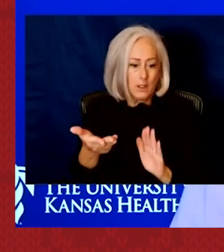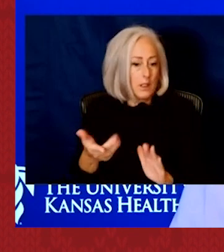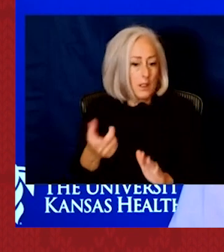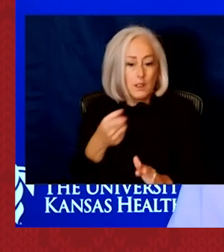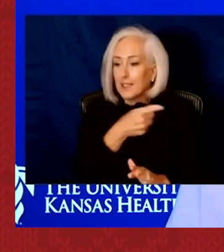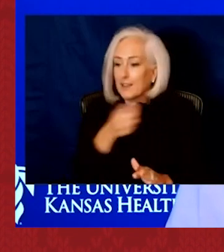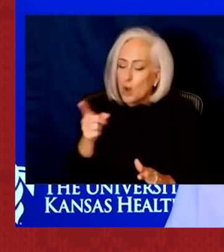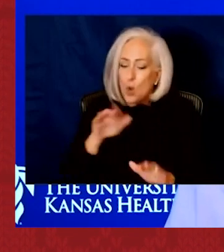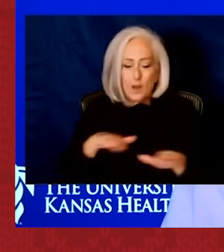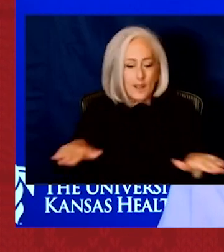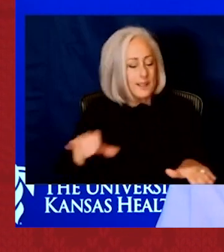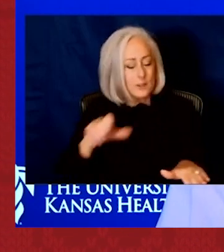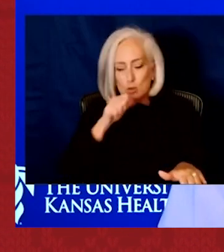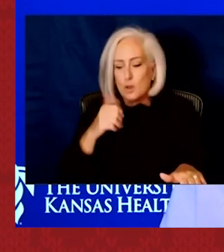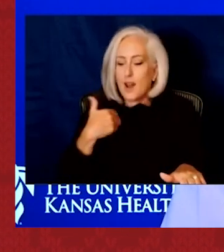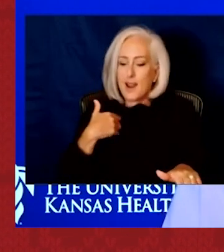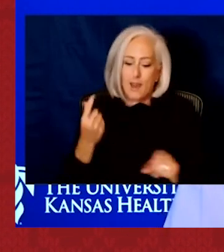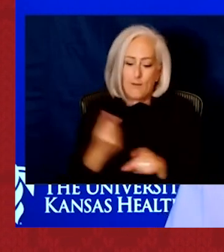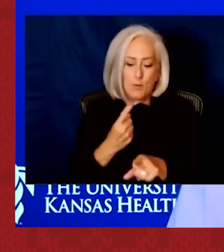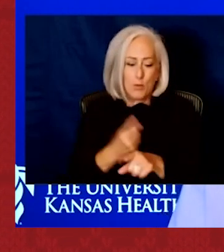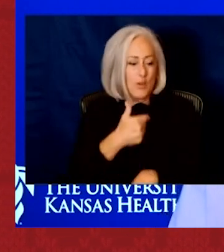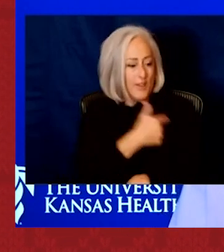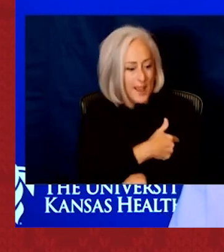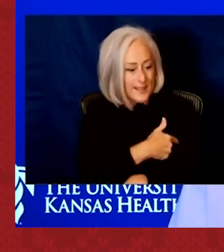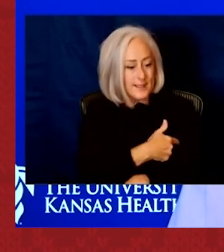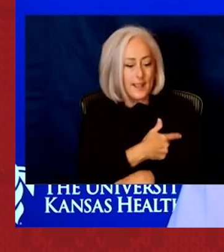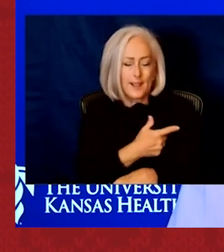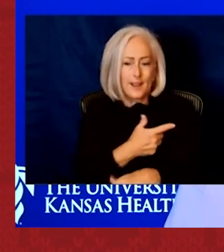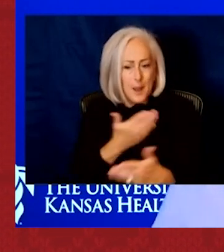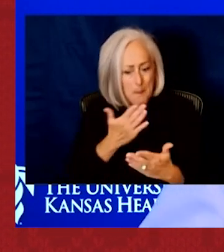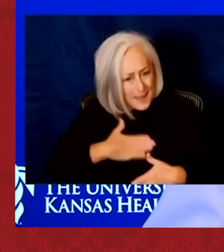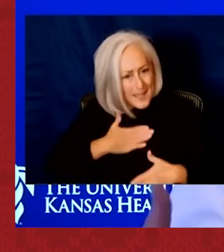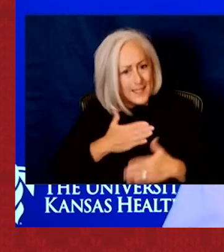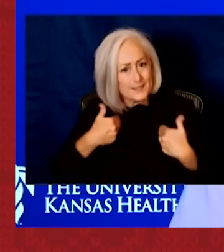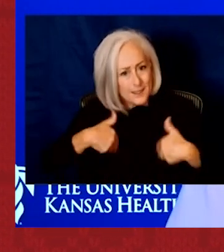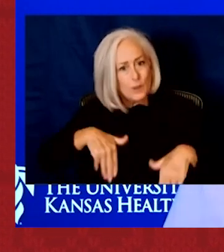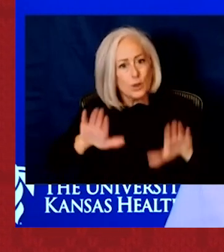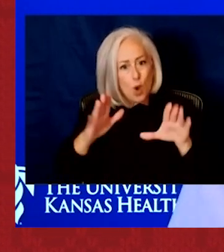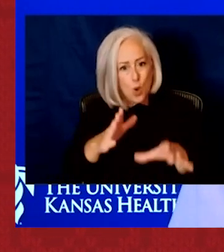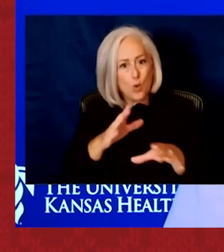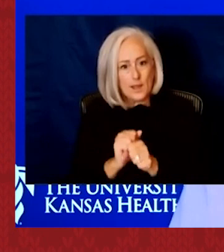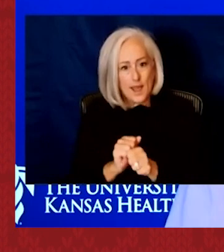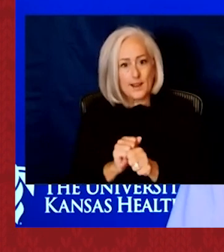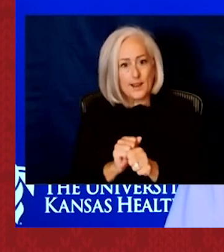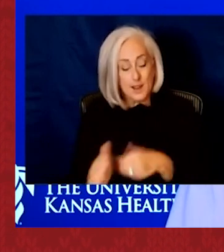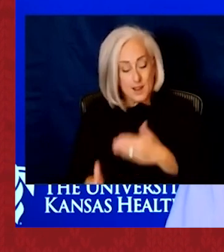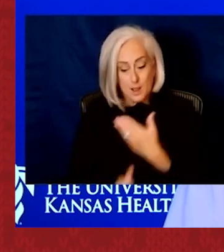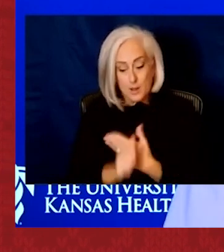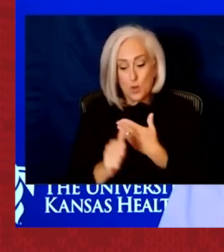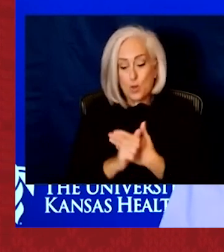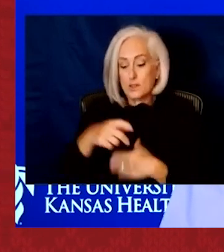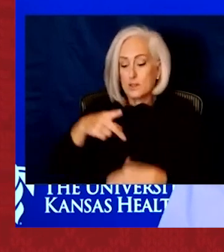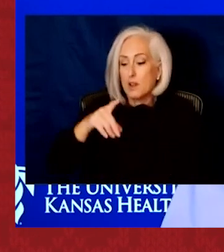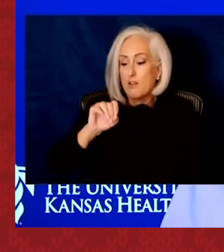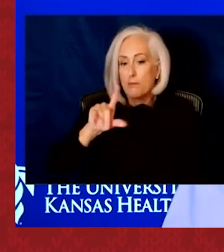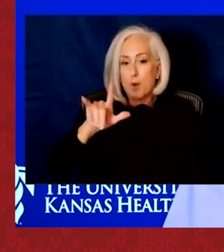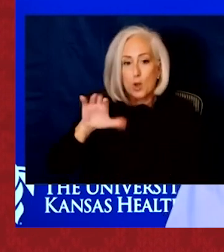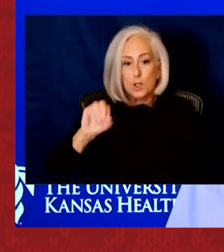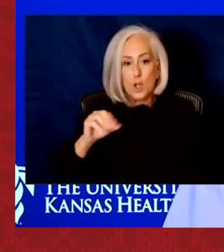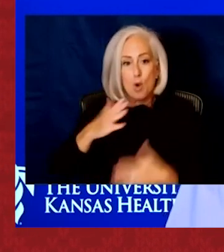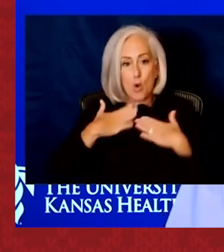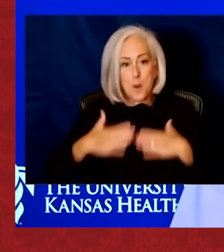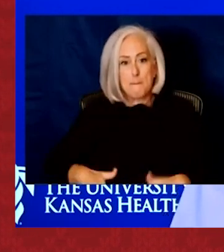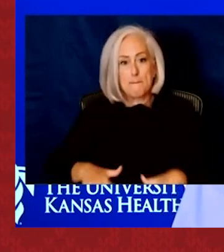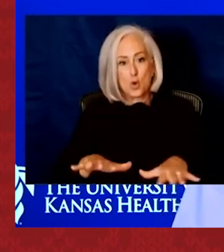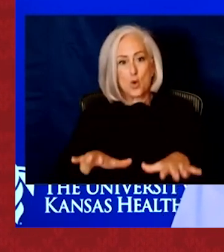these vaccines, please go get them vaccinated. We know that the risk of poliomyelitis paralysis is about 1 in 100